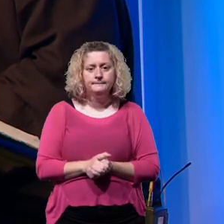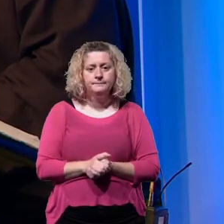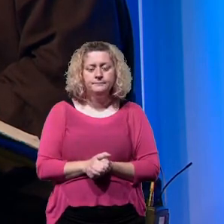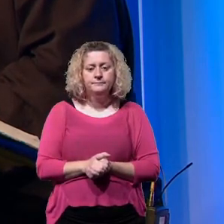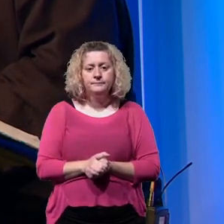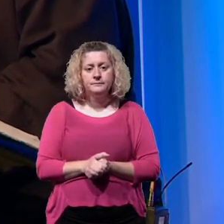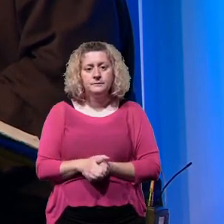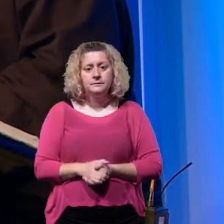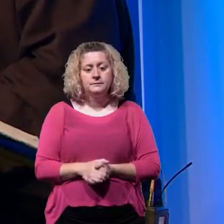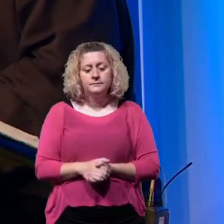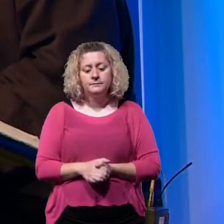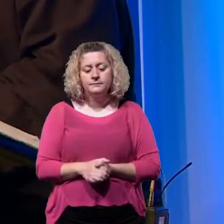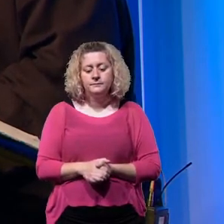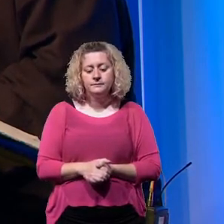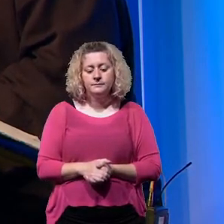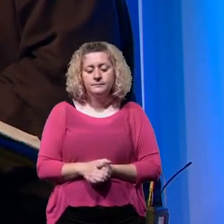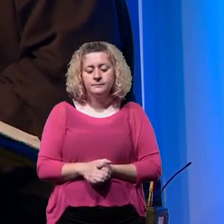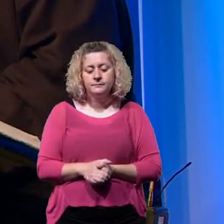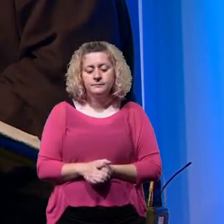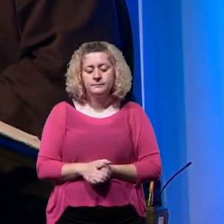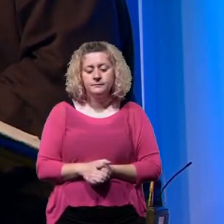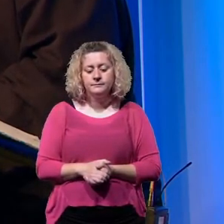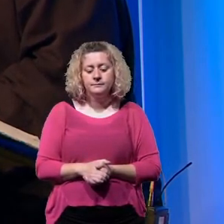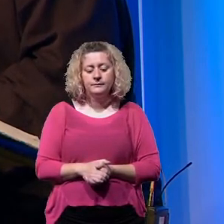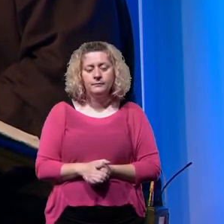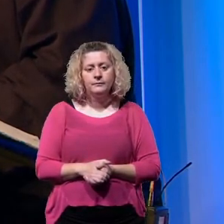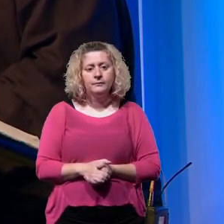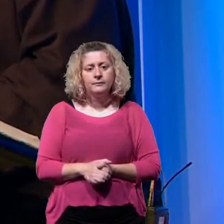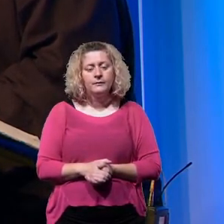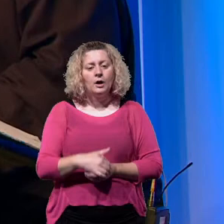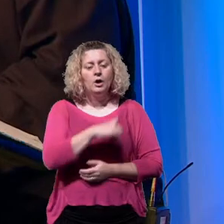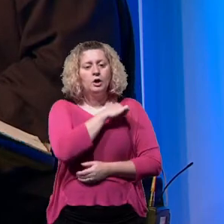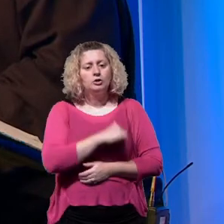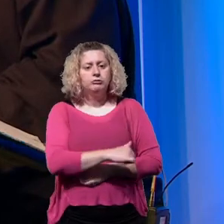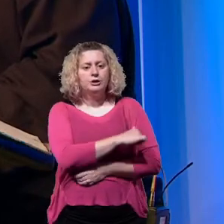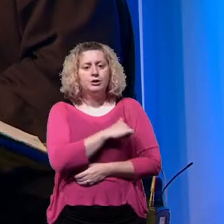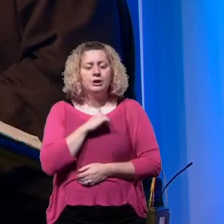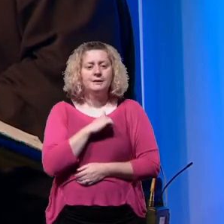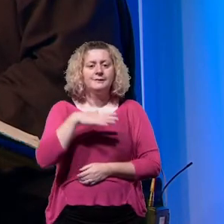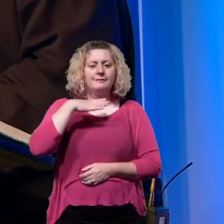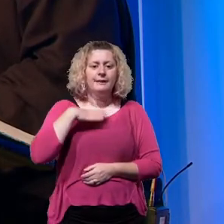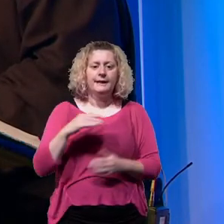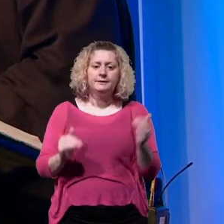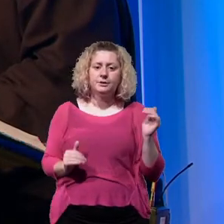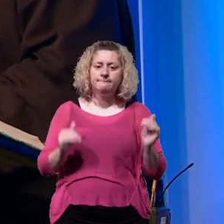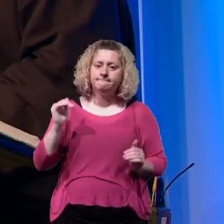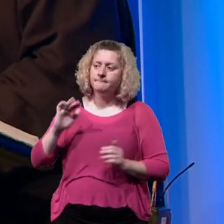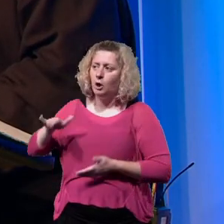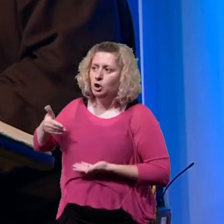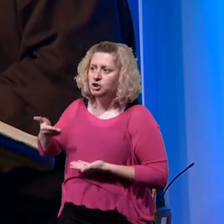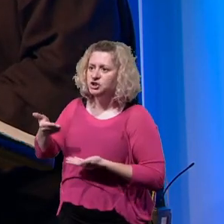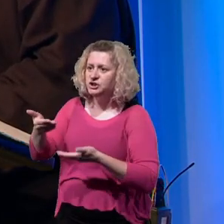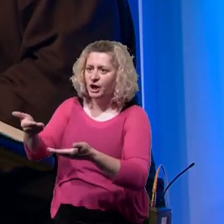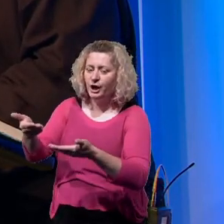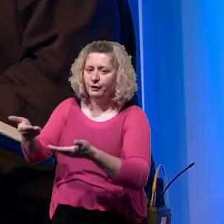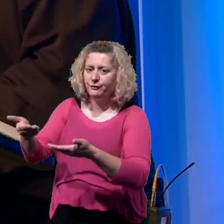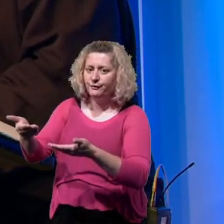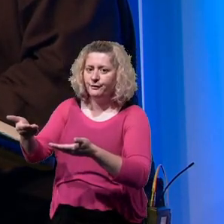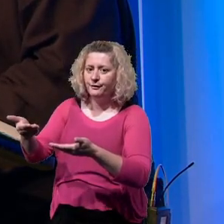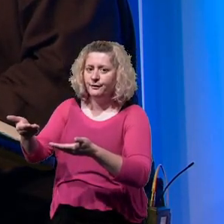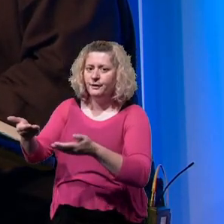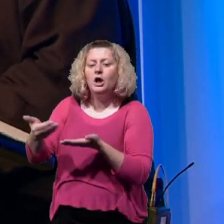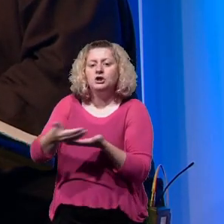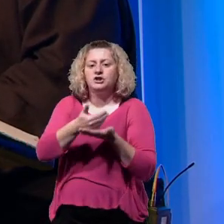security? I tell you, there are thousands of pioneer tasks in the third world and in the inner cities waiting to be done, which challenge our